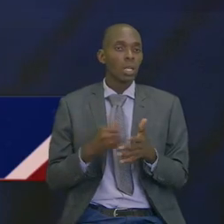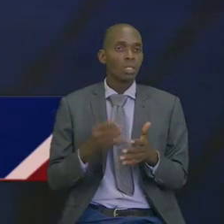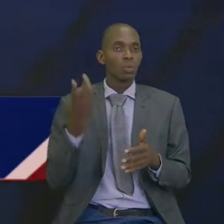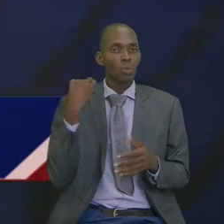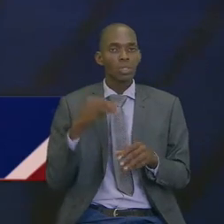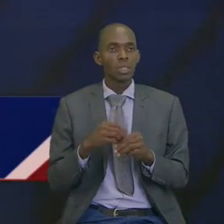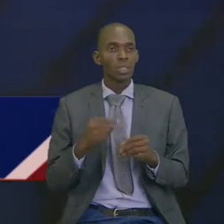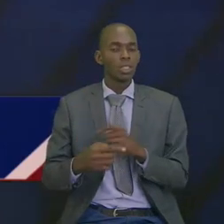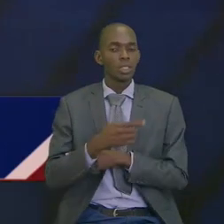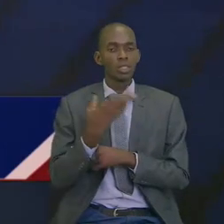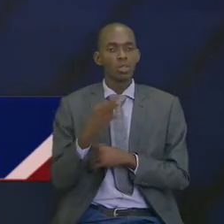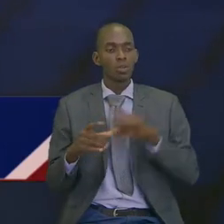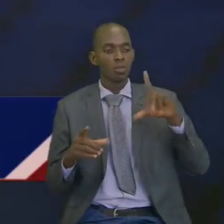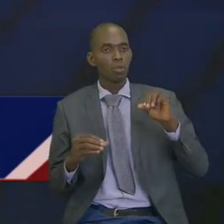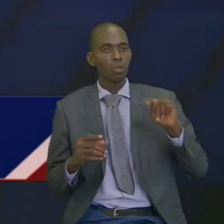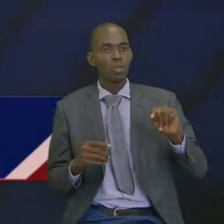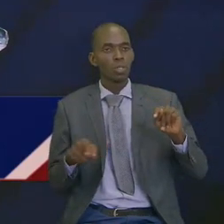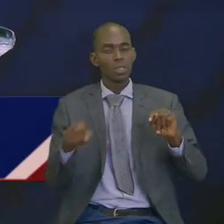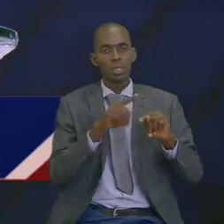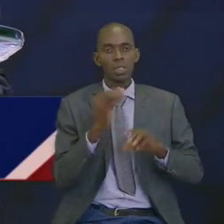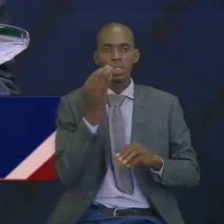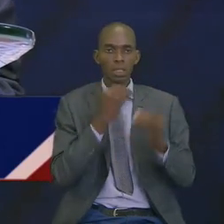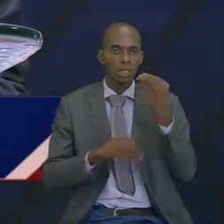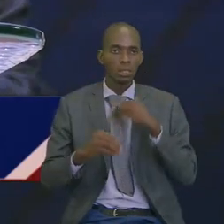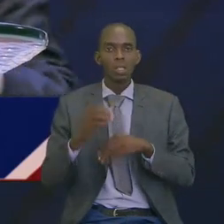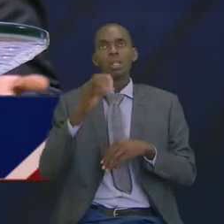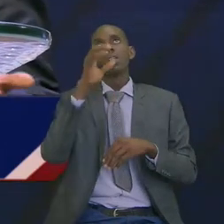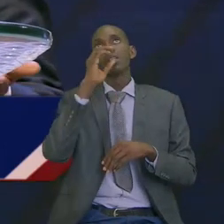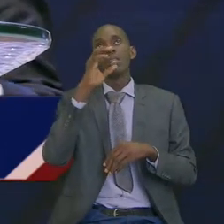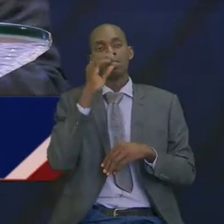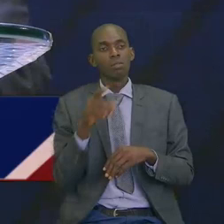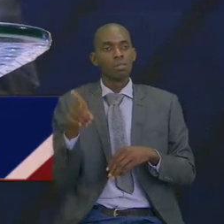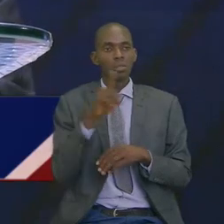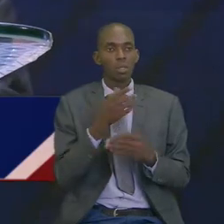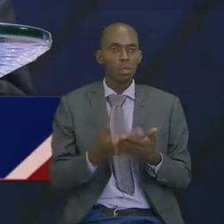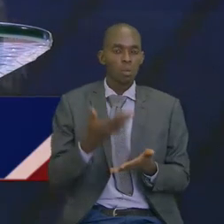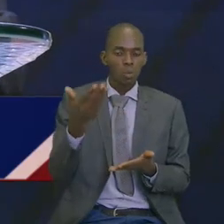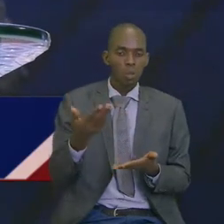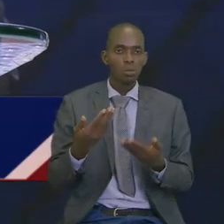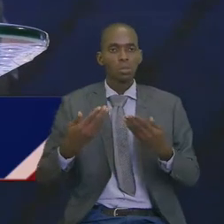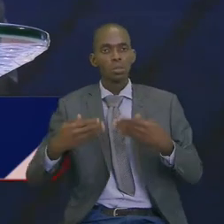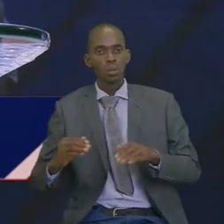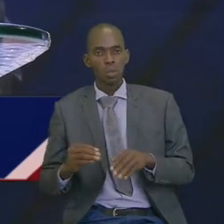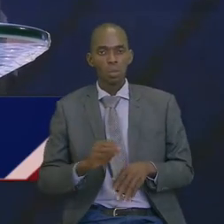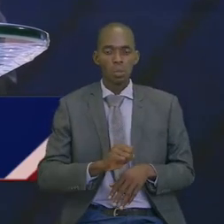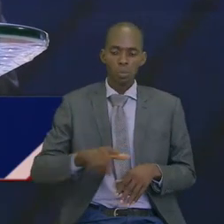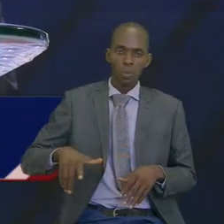did eat and they drank and they bought and they sold, they planted and they builded. And then